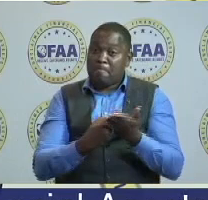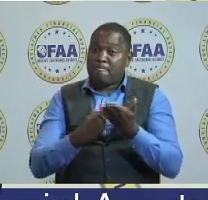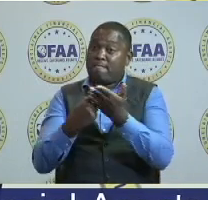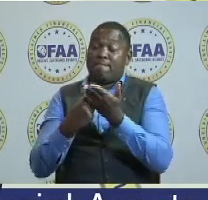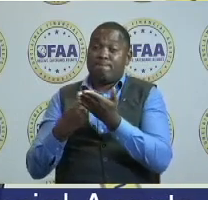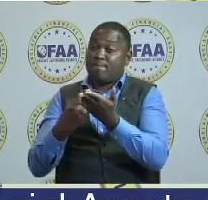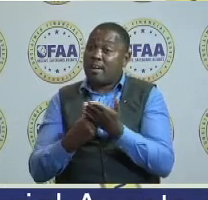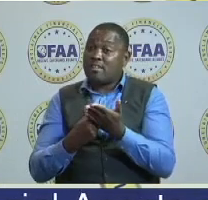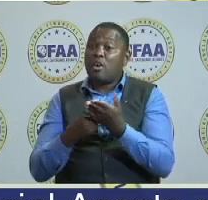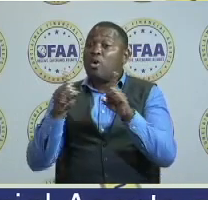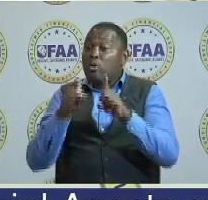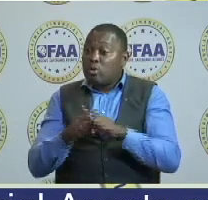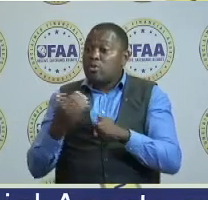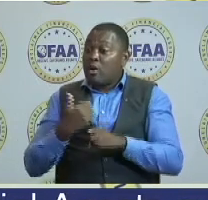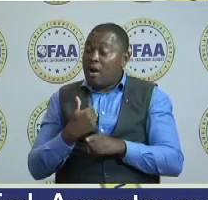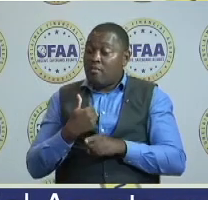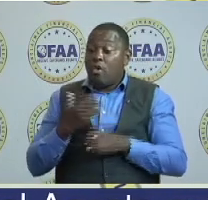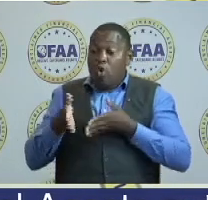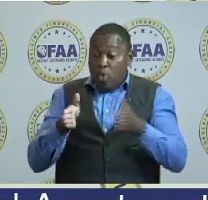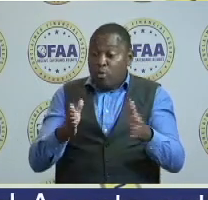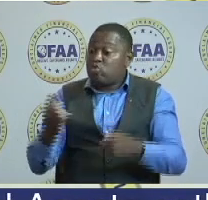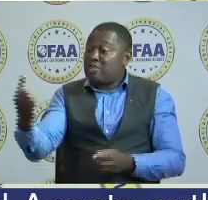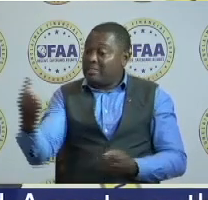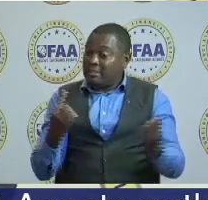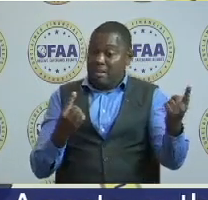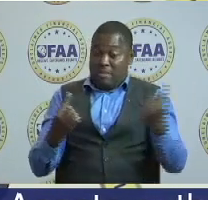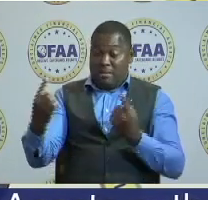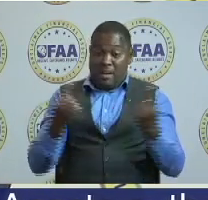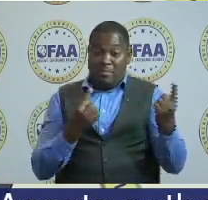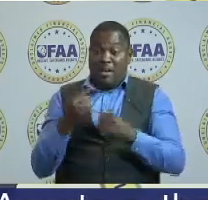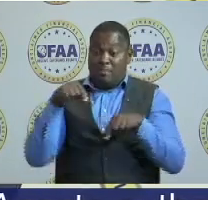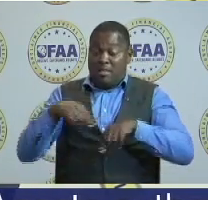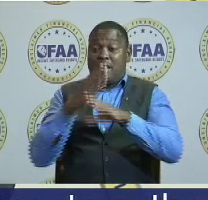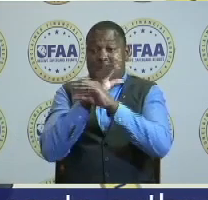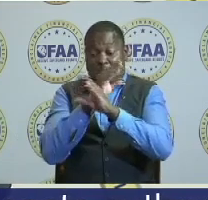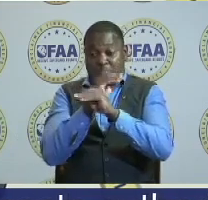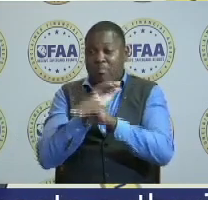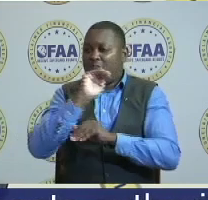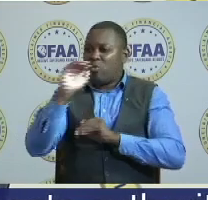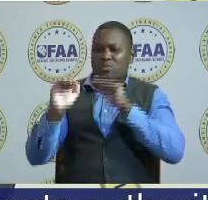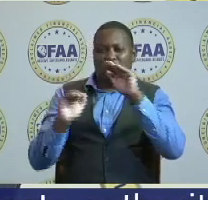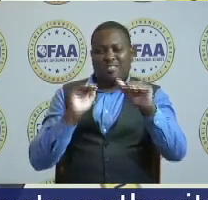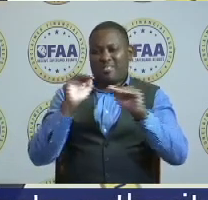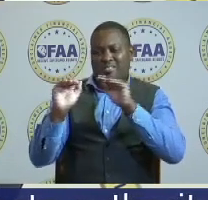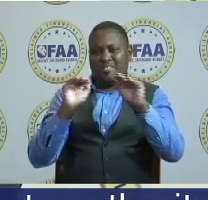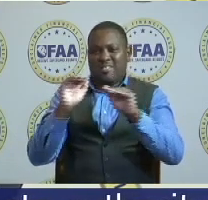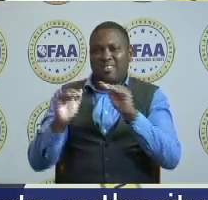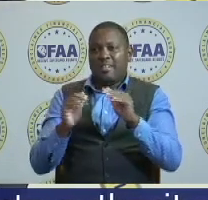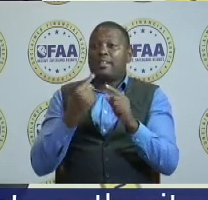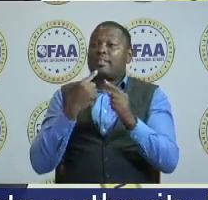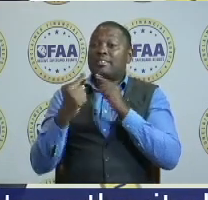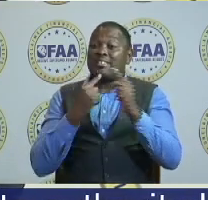not only the opportunity to come to a physical stand, but come to a virtual stand to ask questions, to speak directly